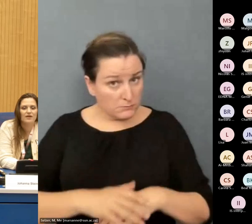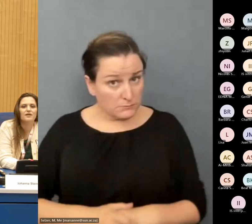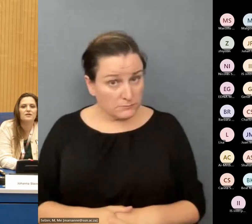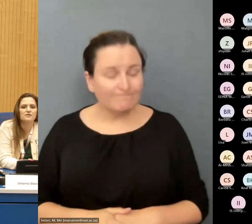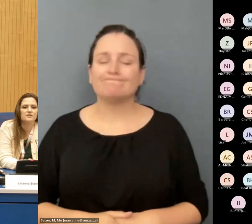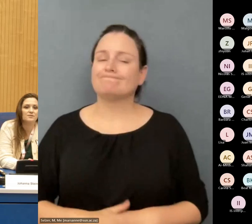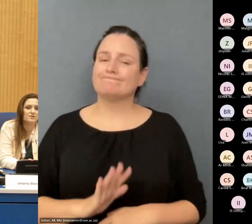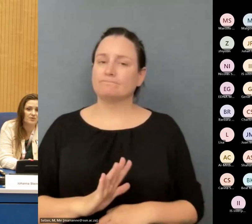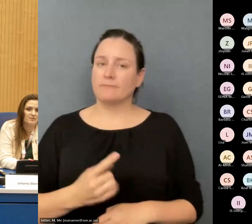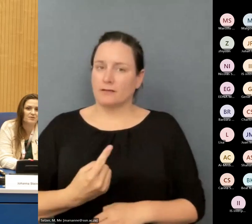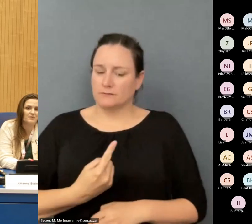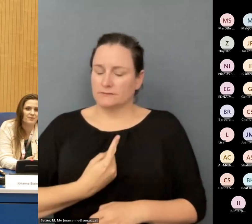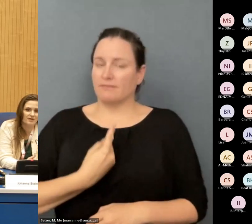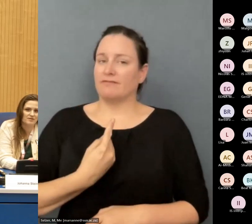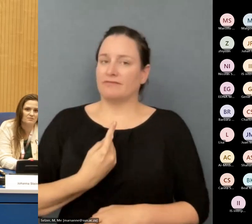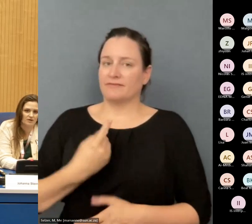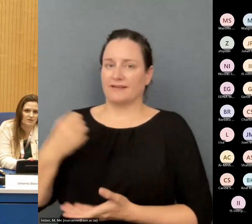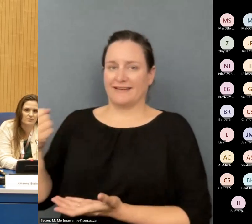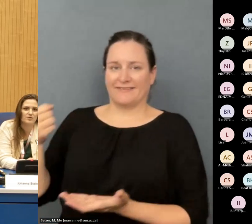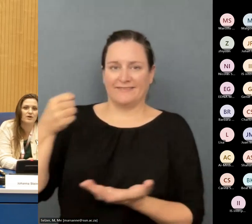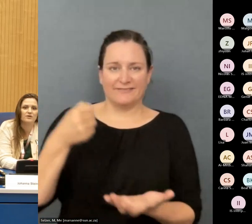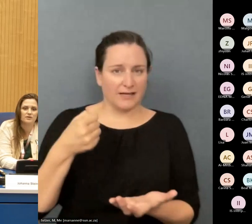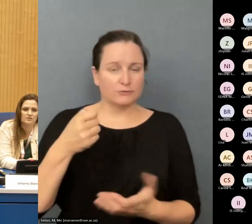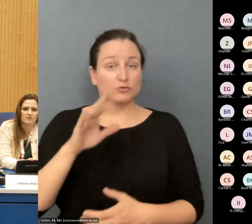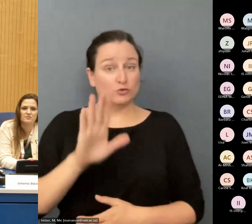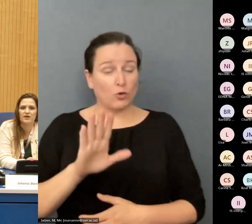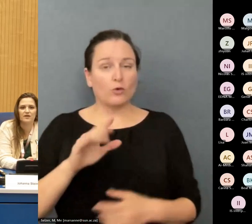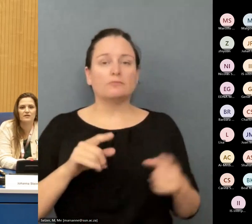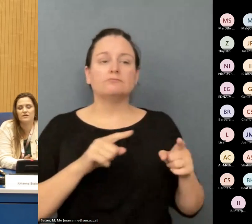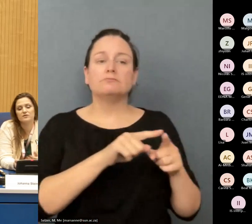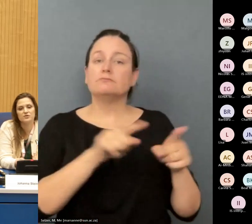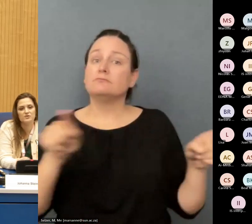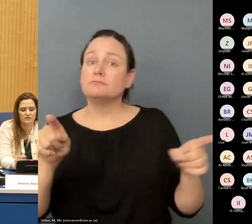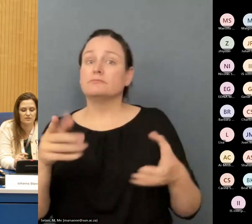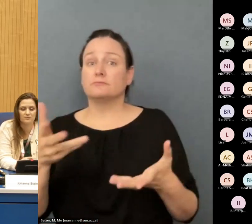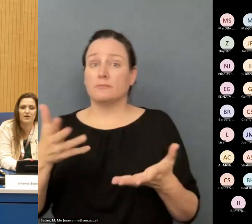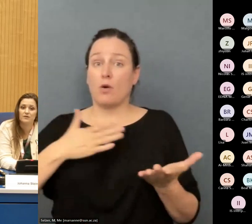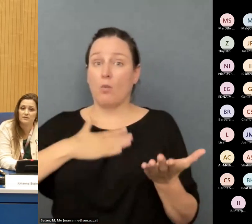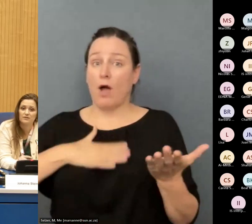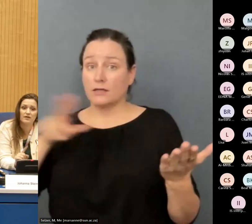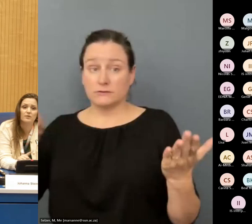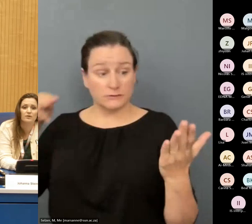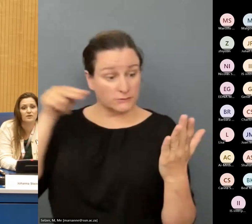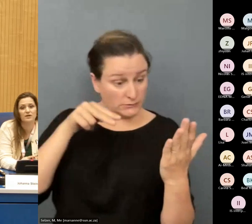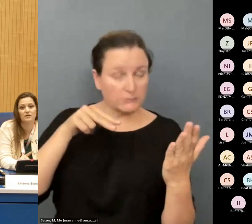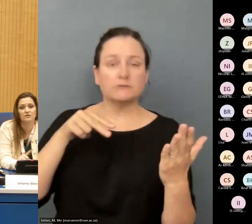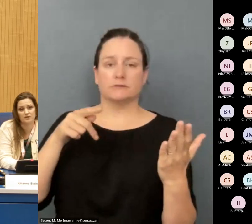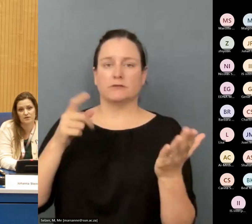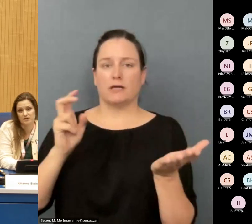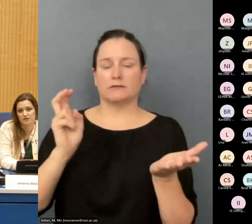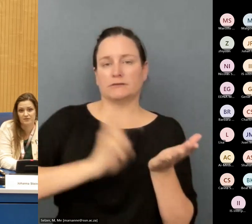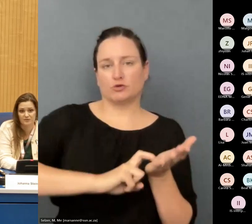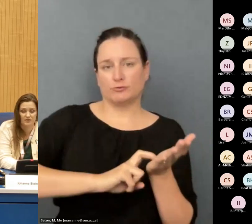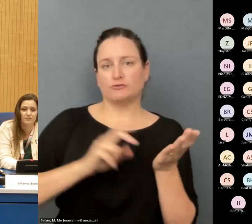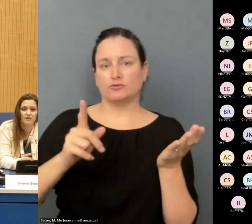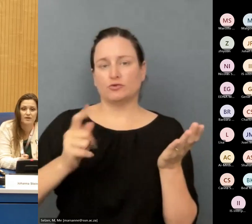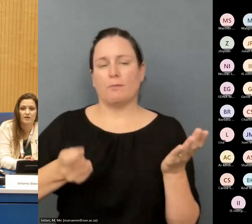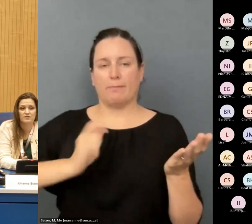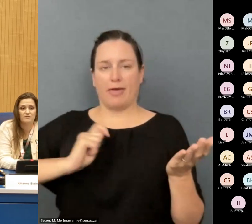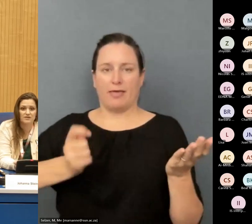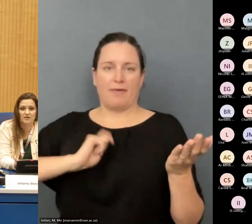-funded. It is a subscription-based model. So our users pay, they can choose if they want to pay monthly, quarterly or a yearly